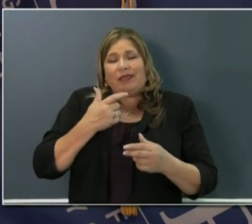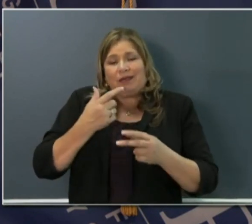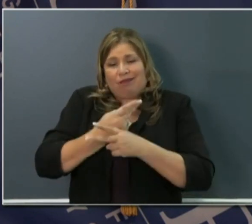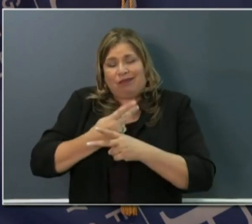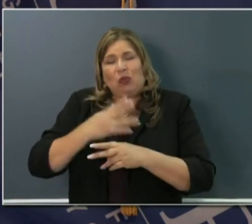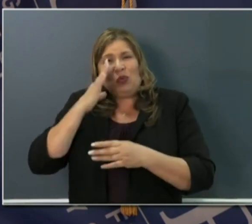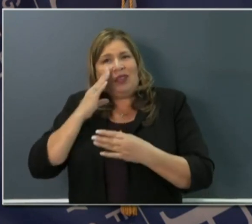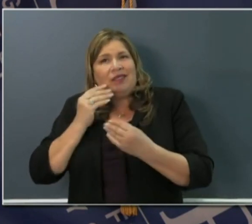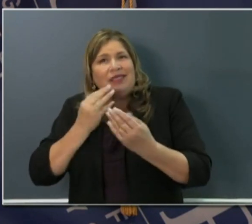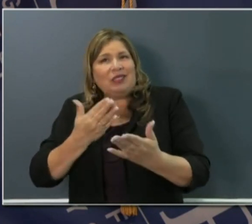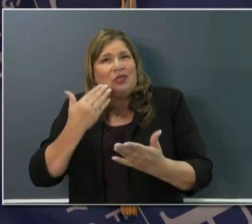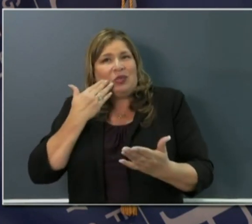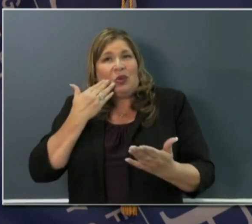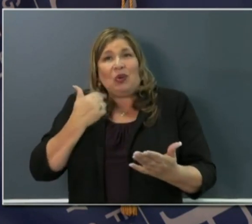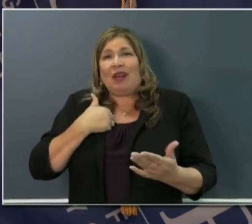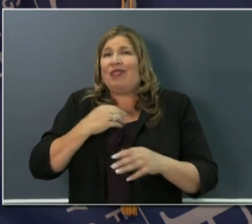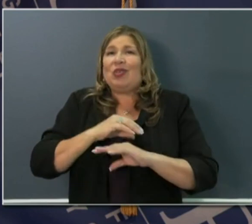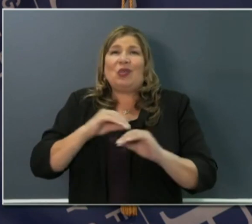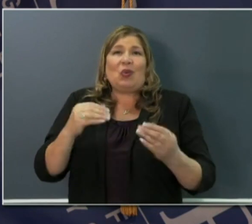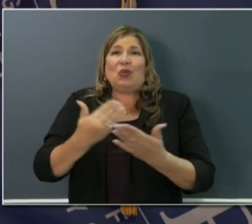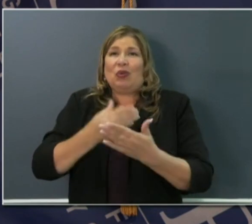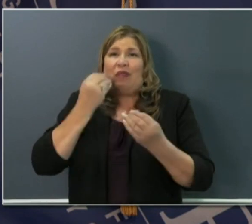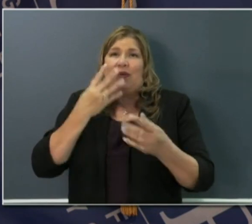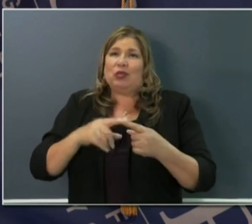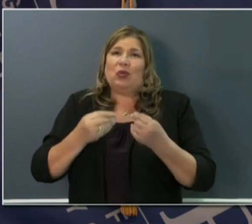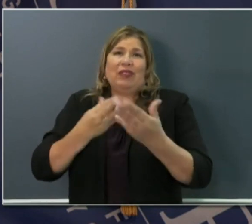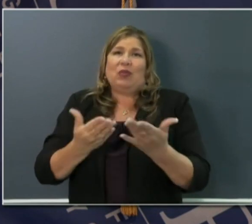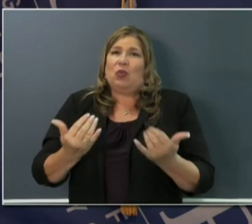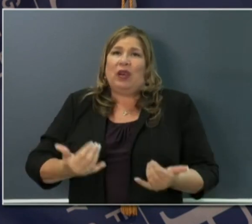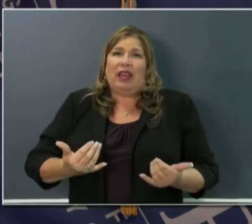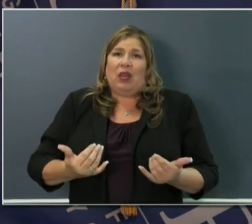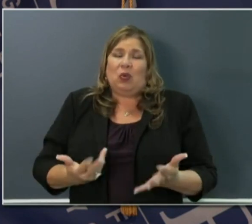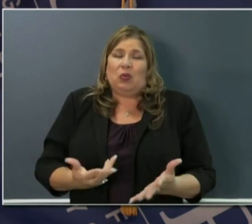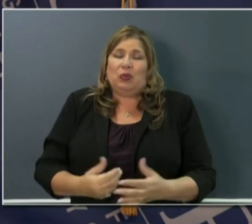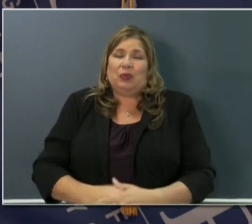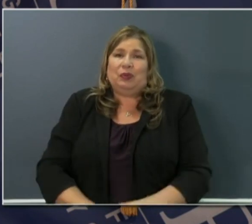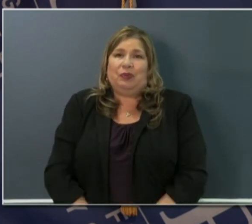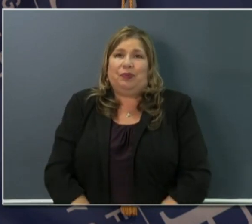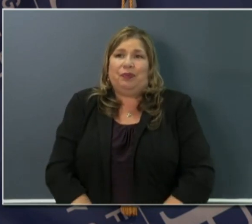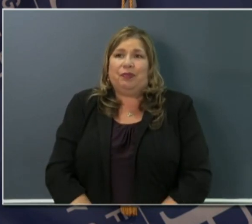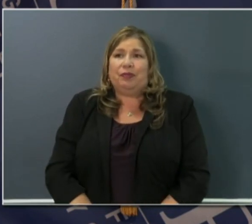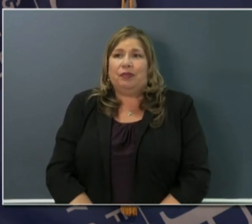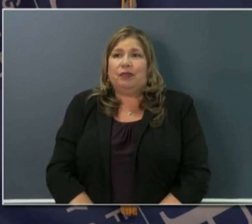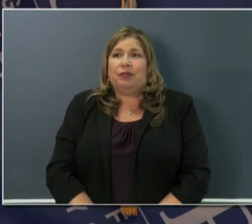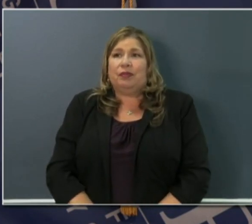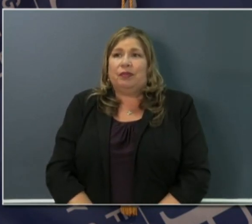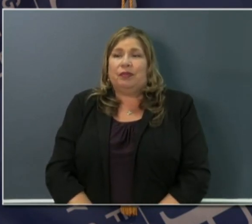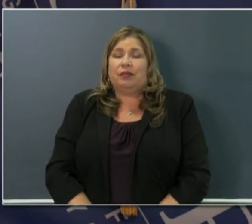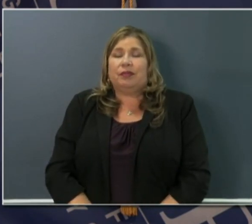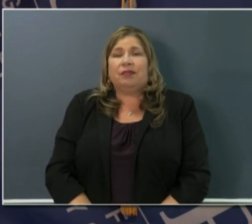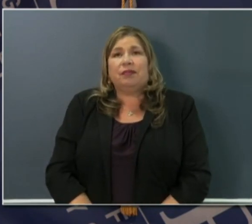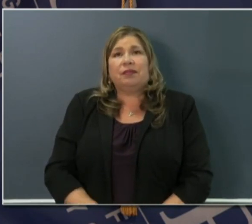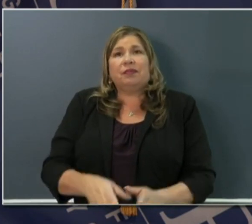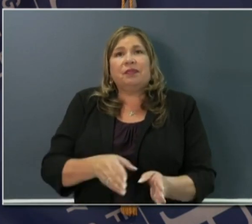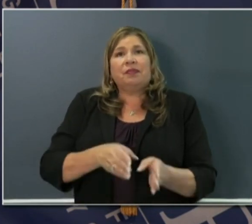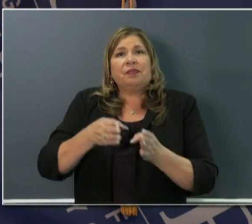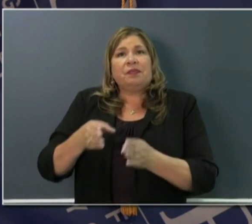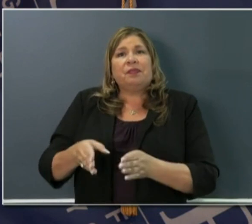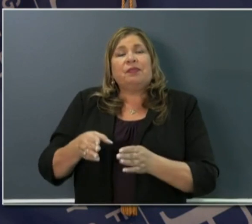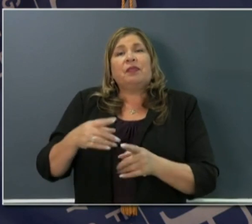them, but I don't have any new information to provide you at this time. Nicole Nixon, Capital Public Radio.